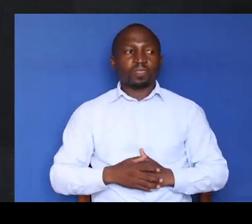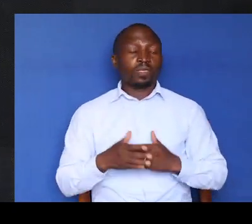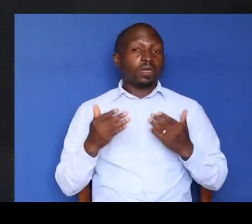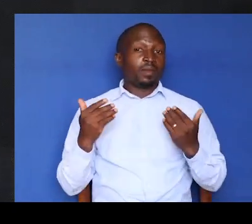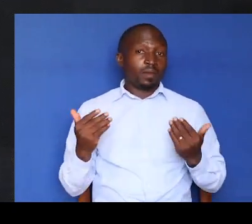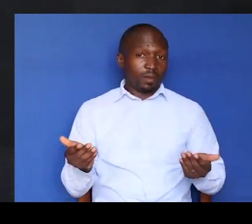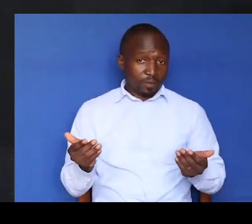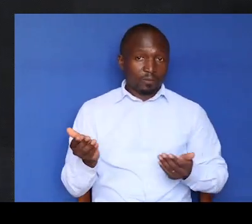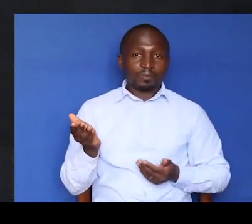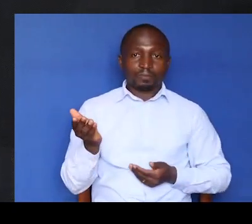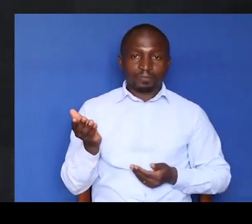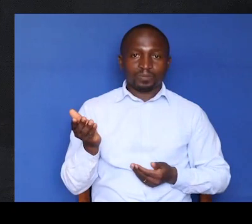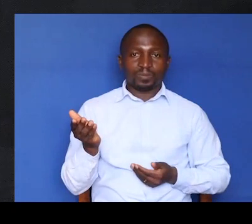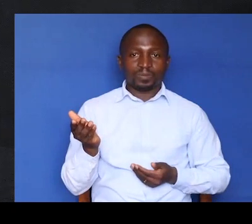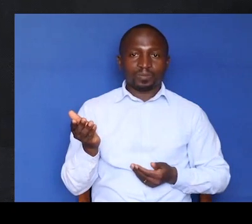Class,